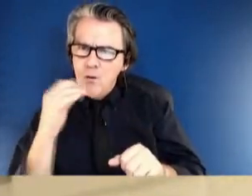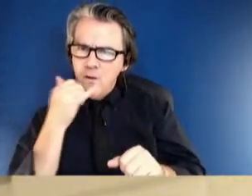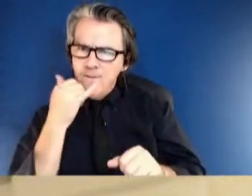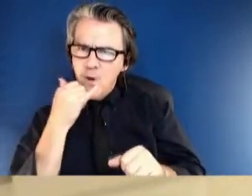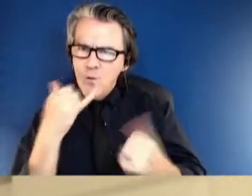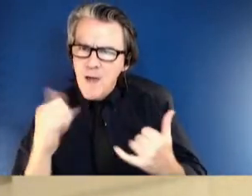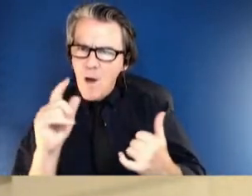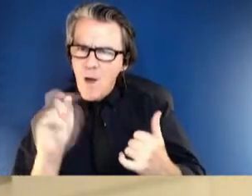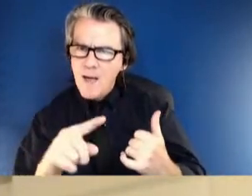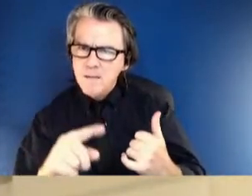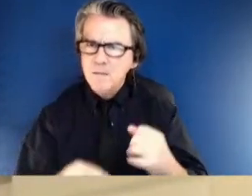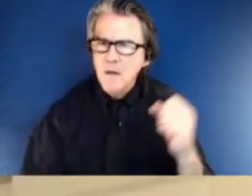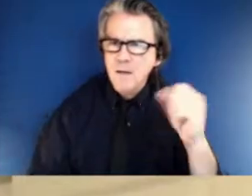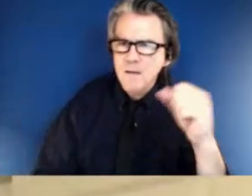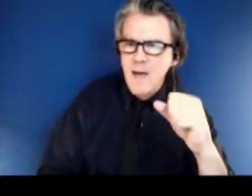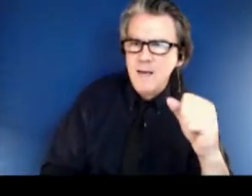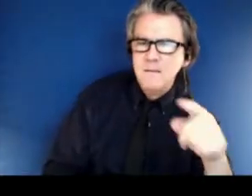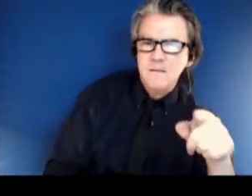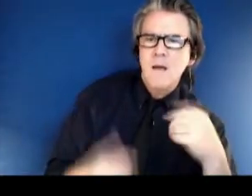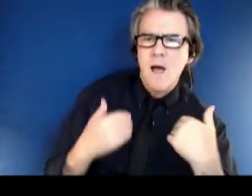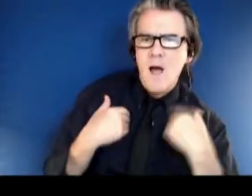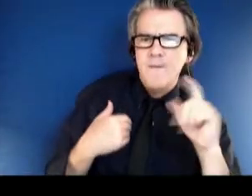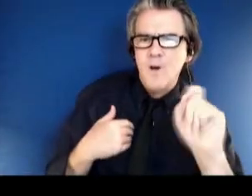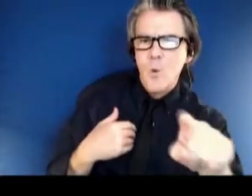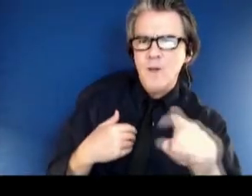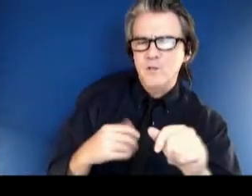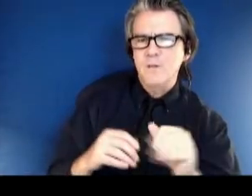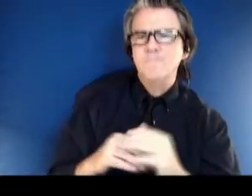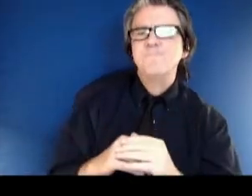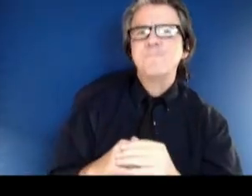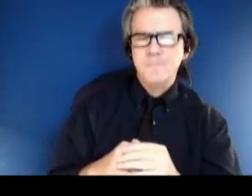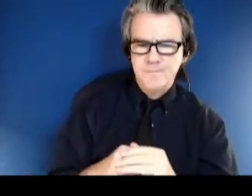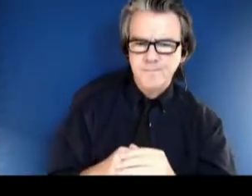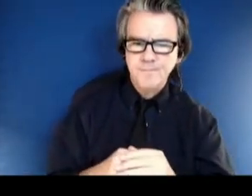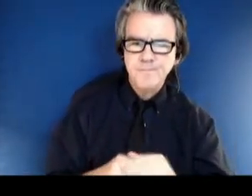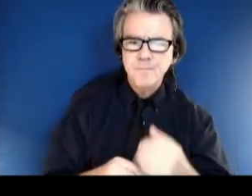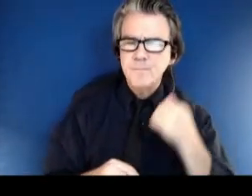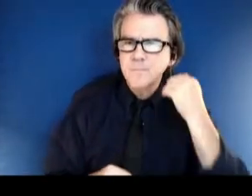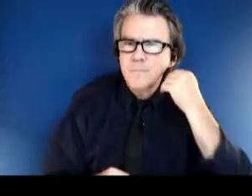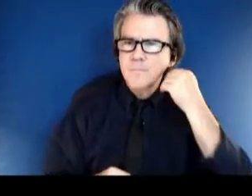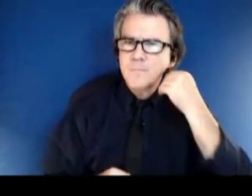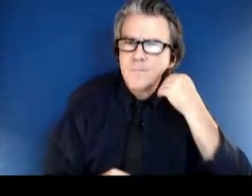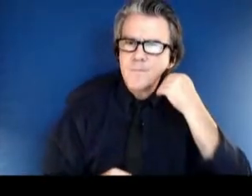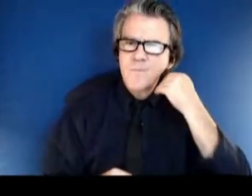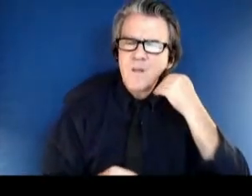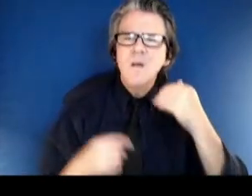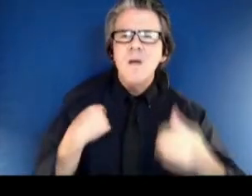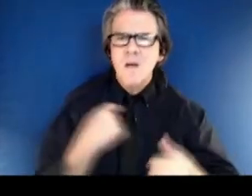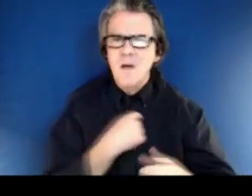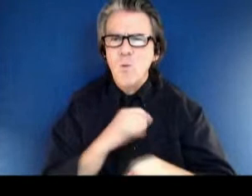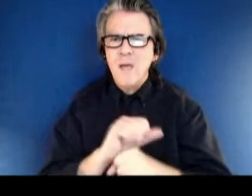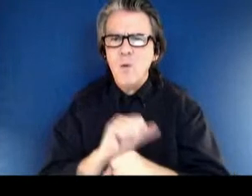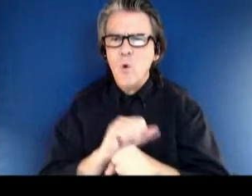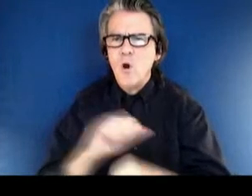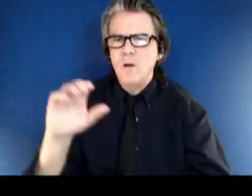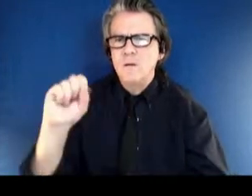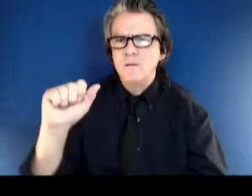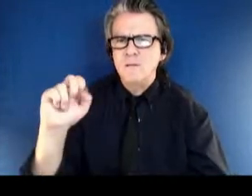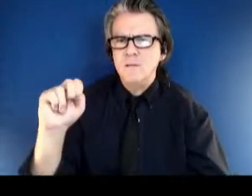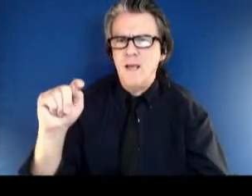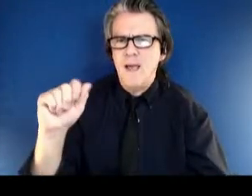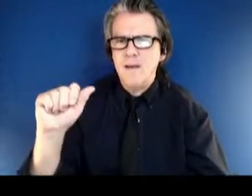Phil? I'm here right now, yes. I have a question. If this is to expand, I'm in Santa Cruz County, if this